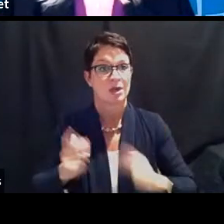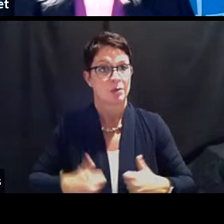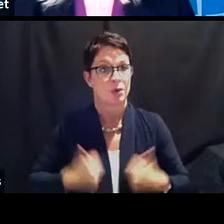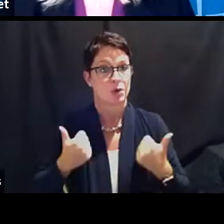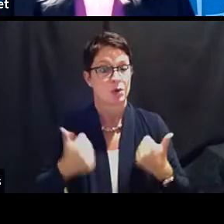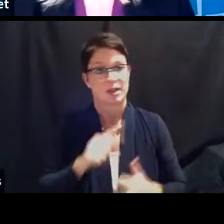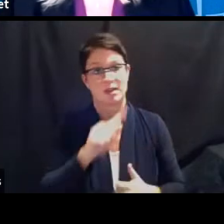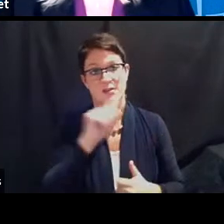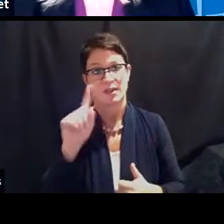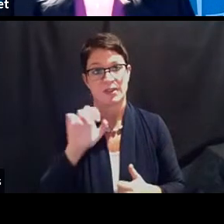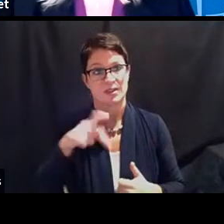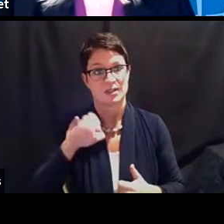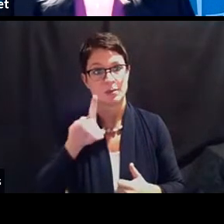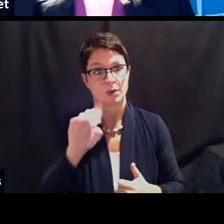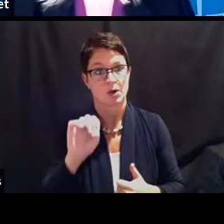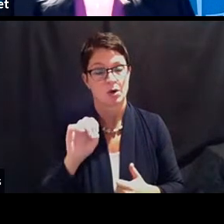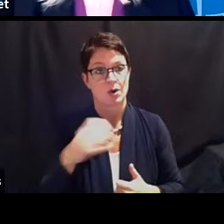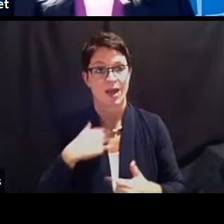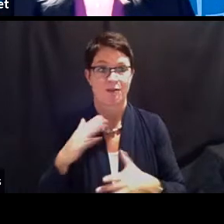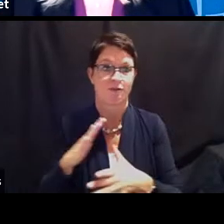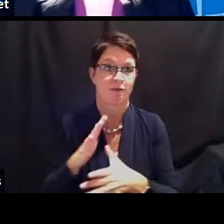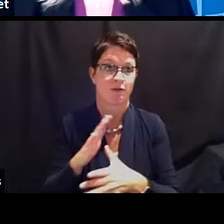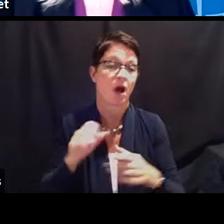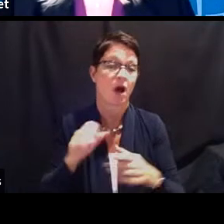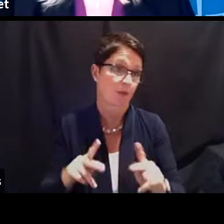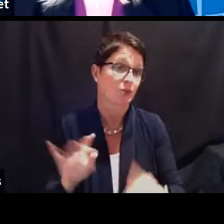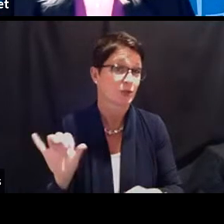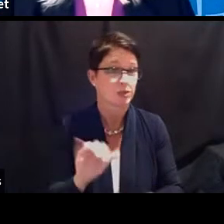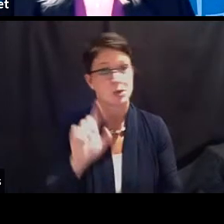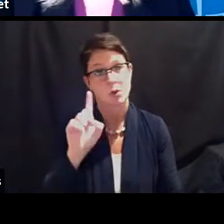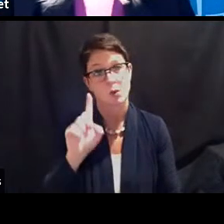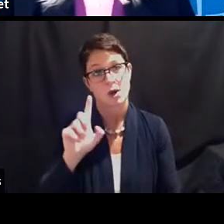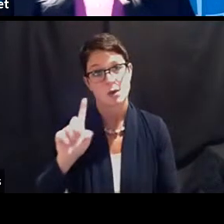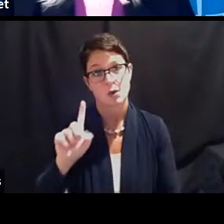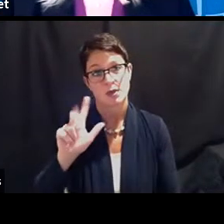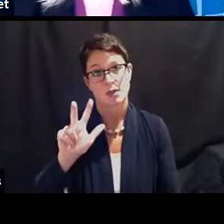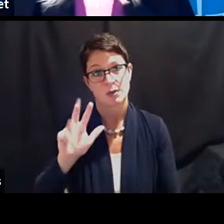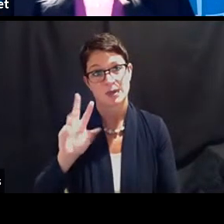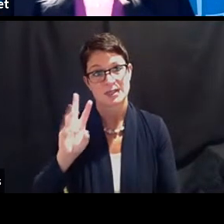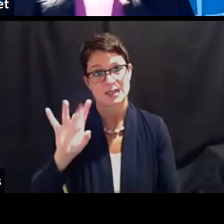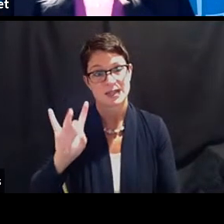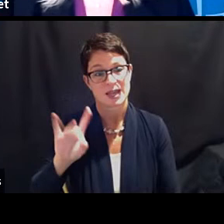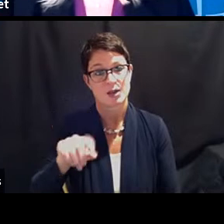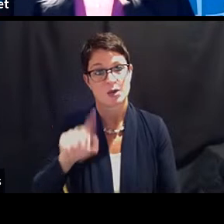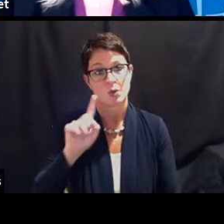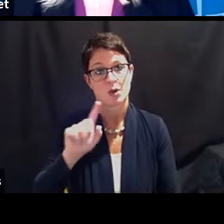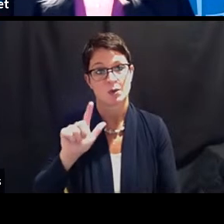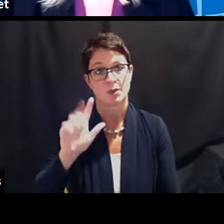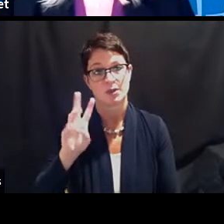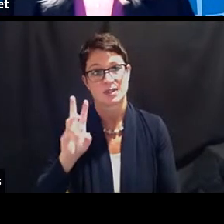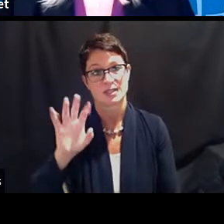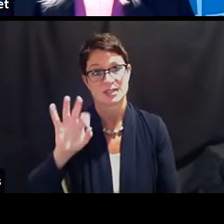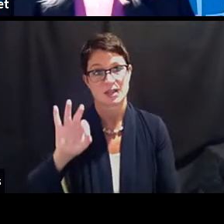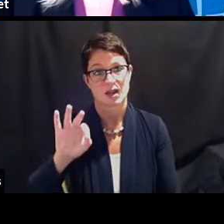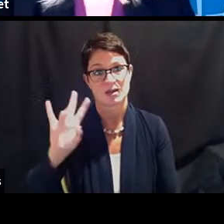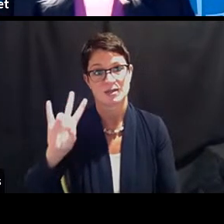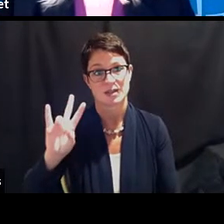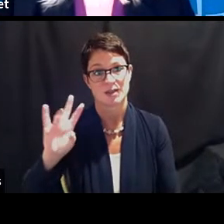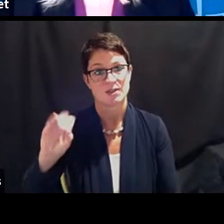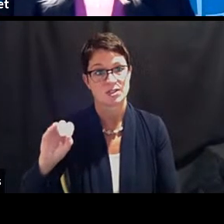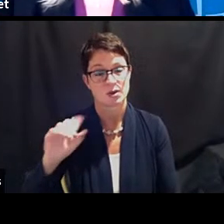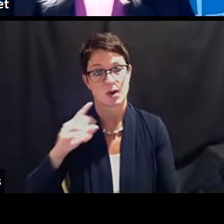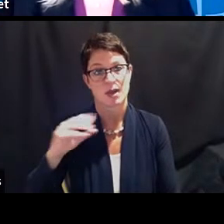zip codes will have opportunities as well. The 11368, 11369, 11370,